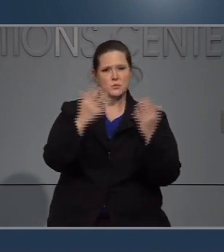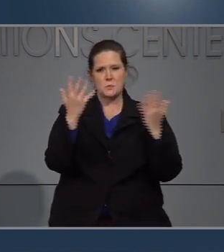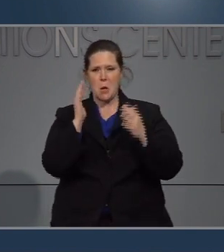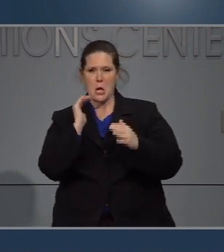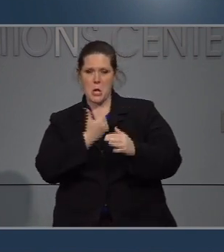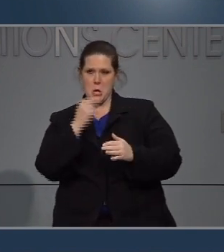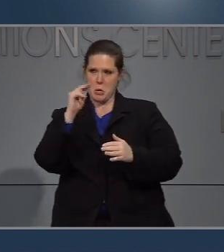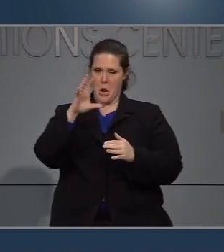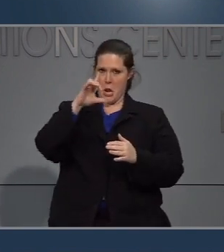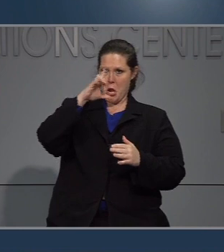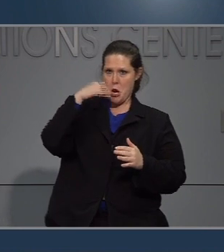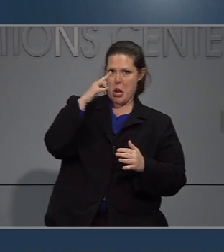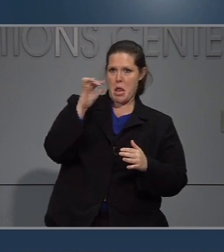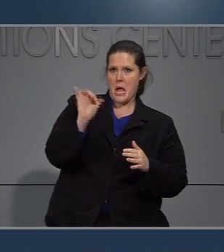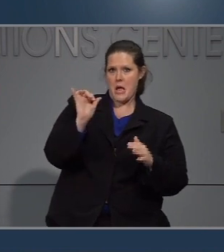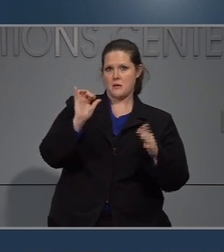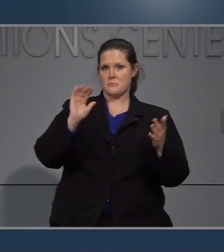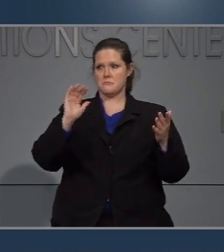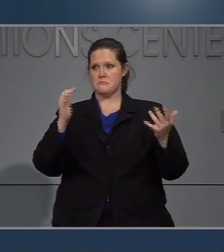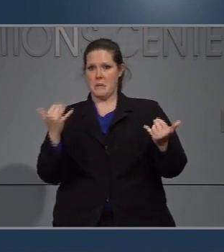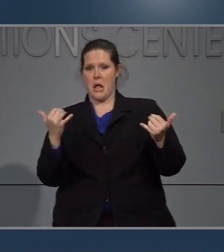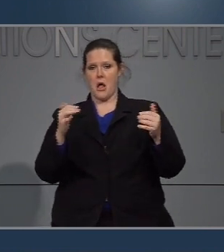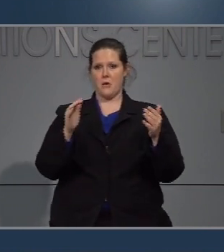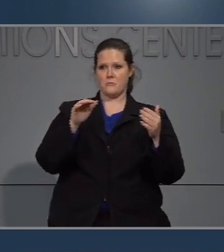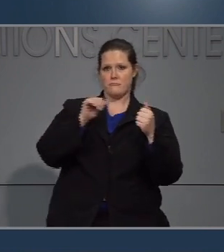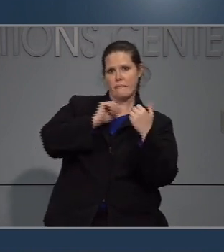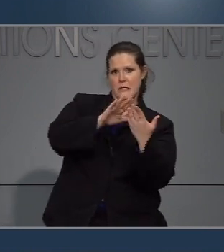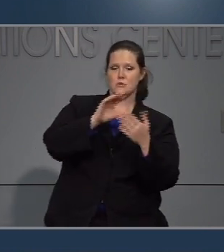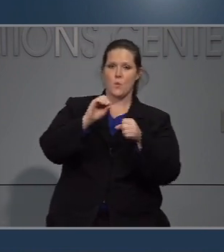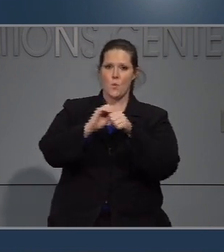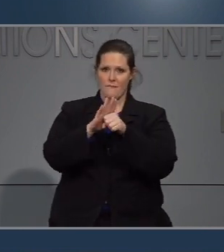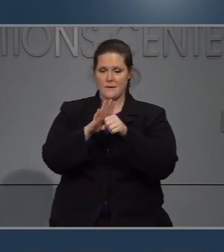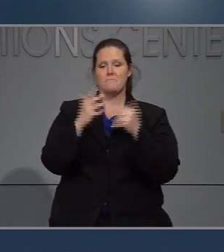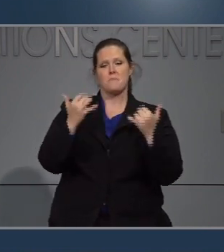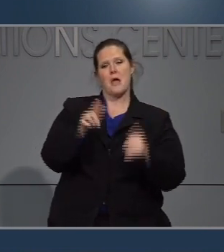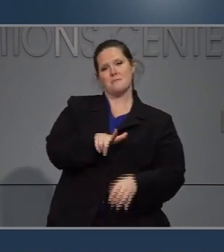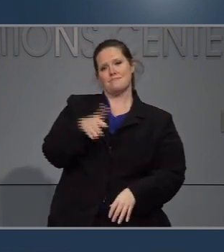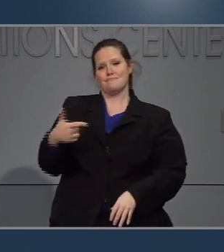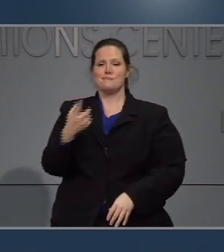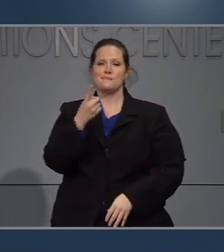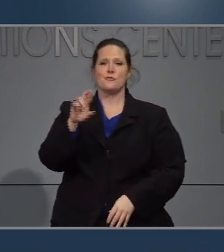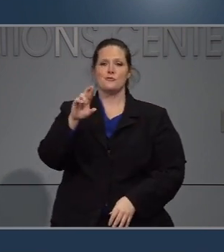our fight against COVID-19. So now I'll hand it over to Dr. Cohen.